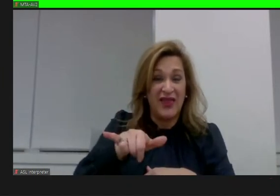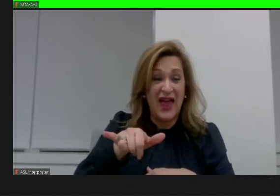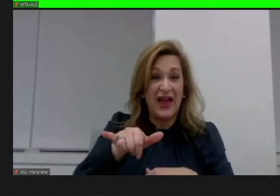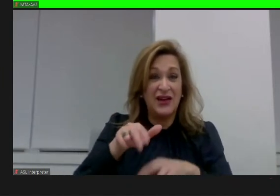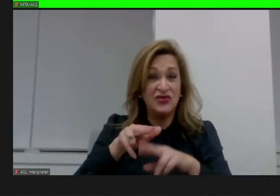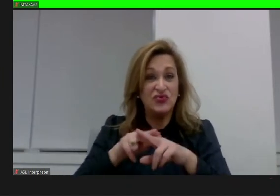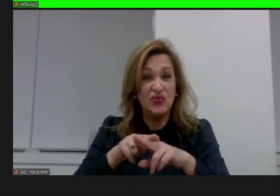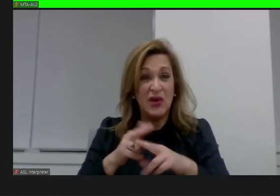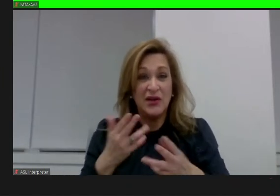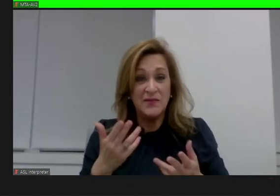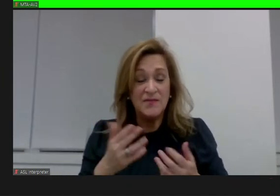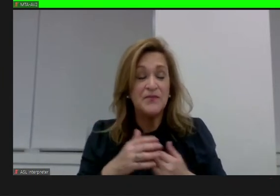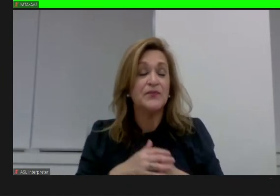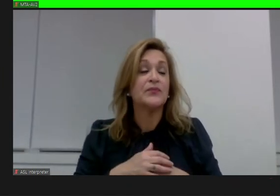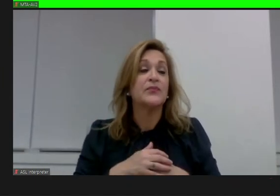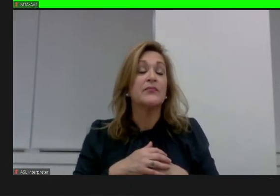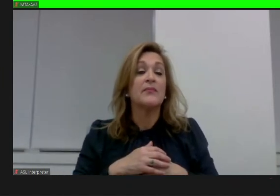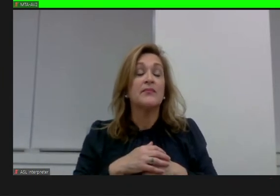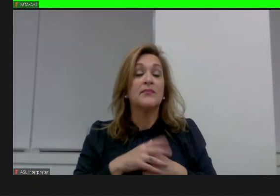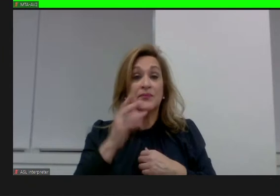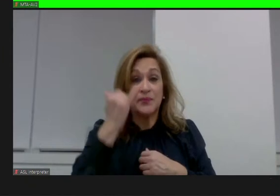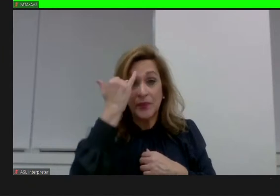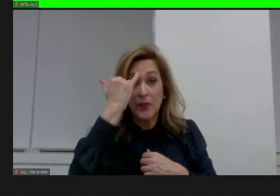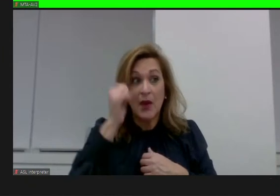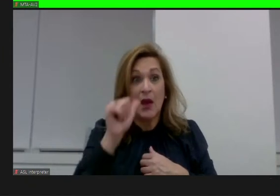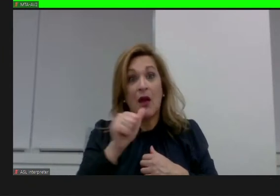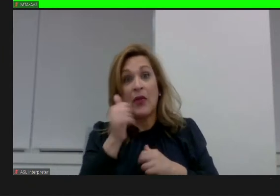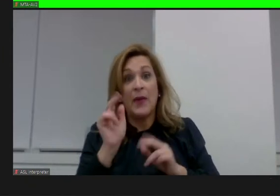Second of all, as other people have mentioned,